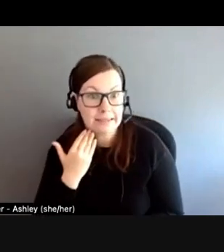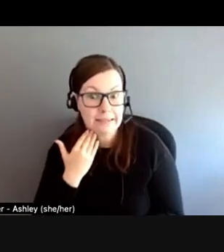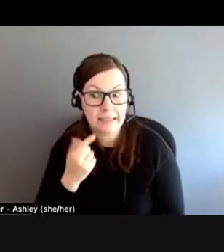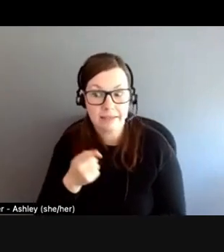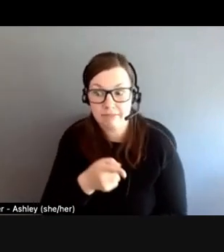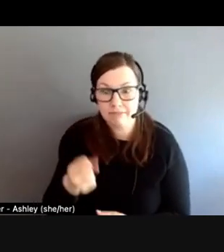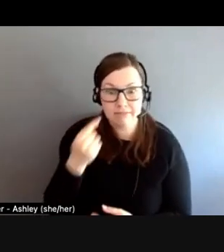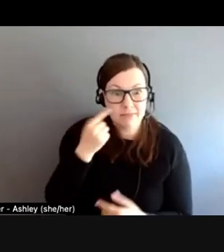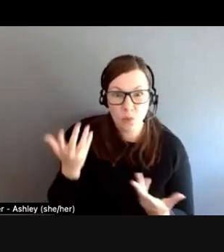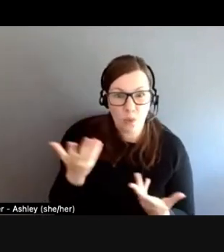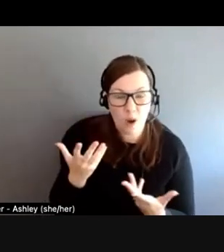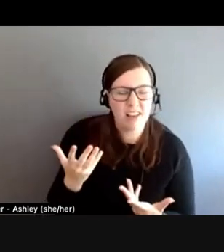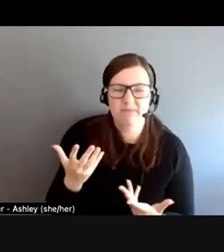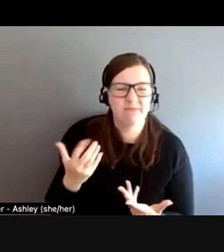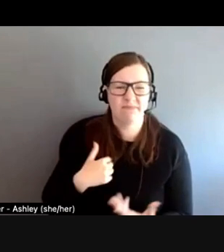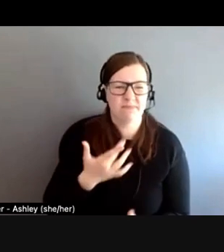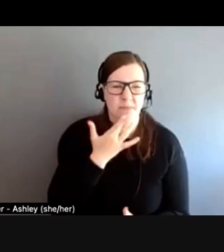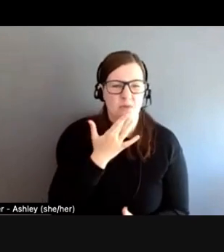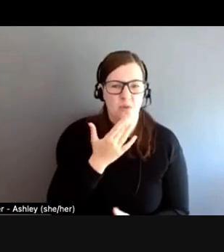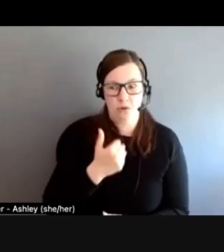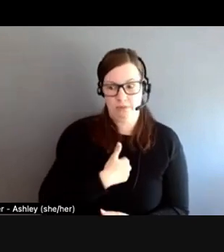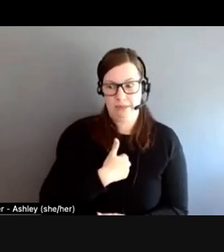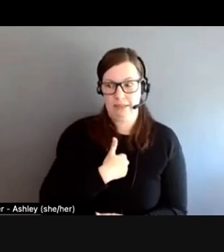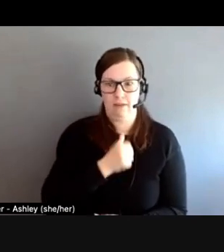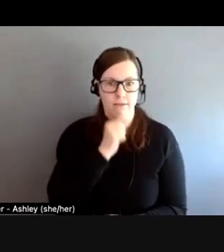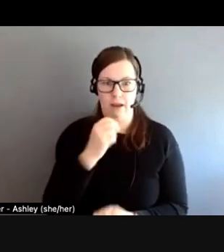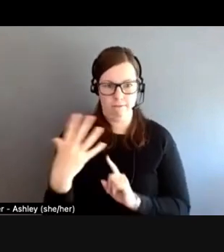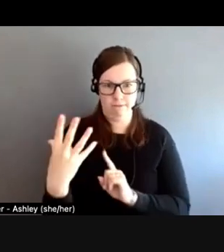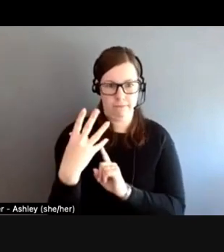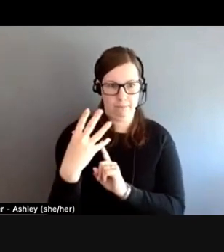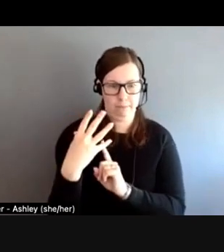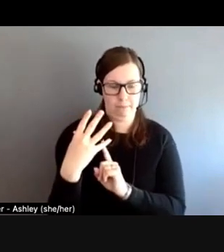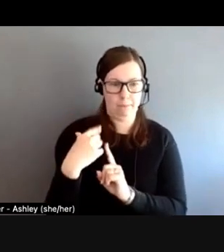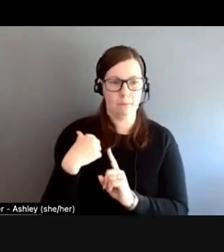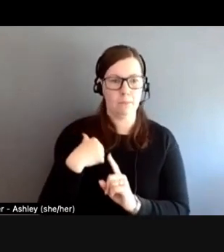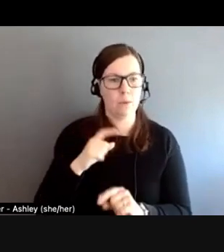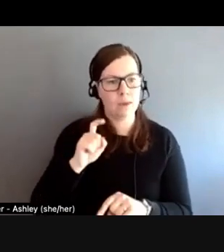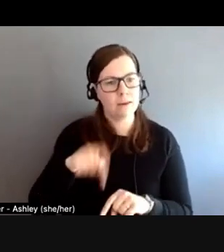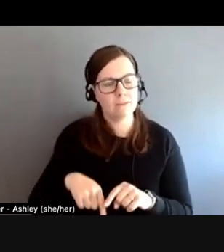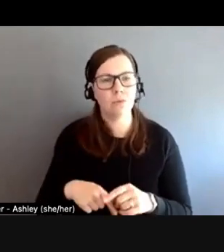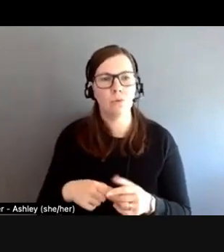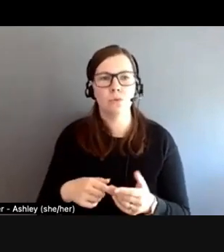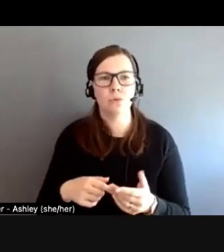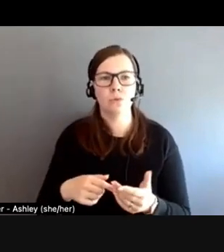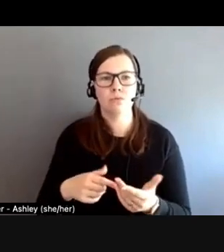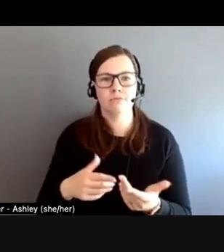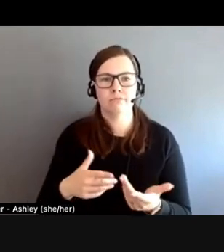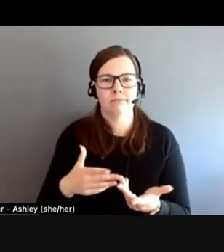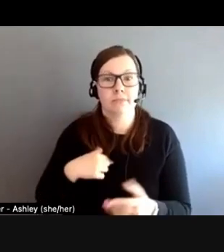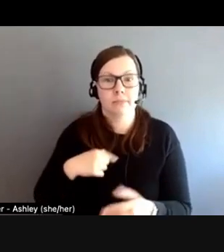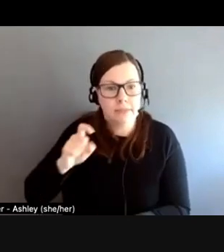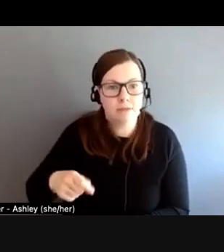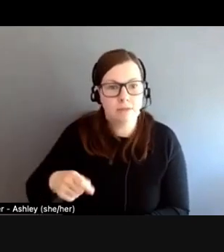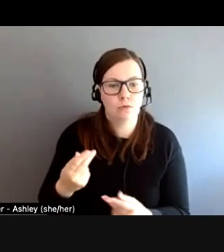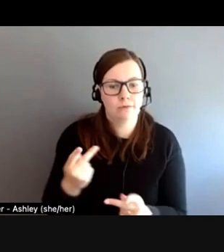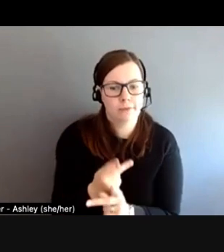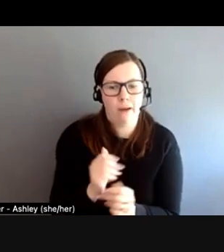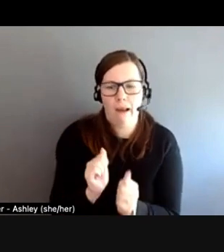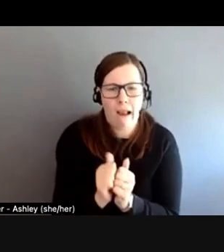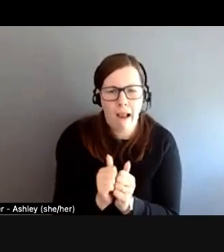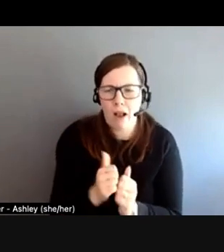a lot of time figuring out how am I going to create